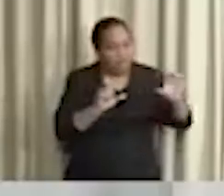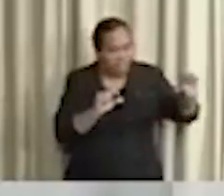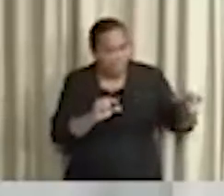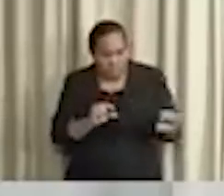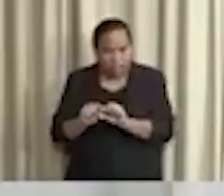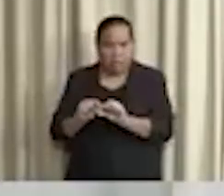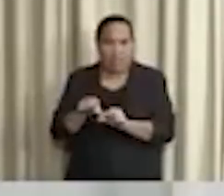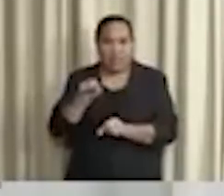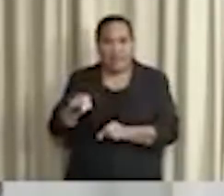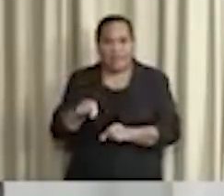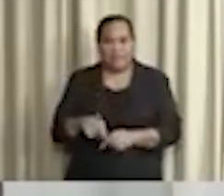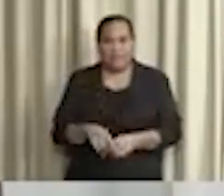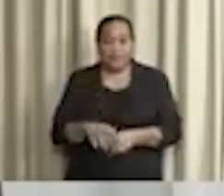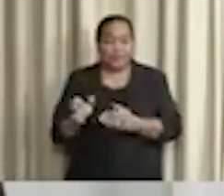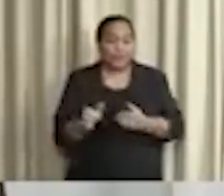TELS,